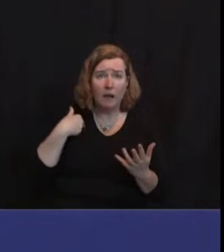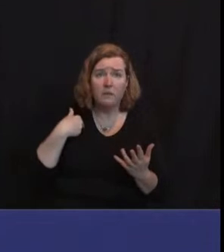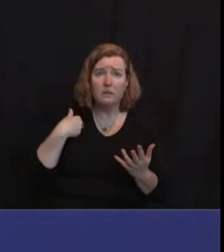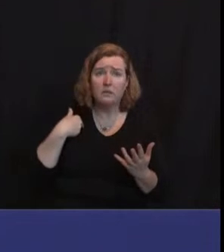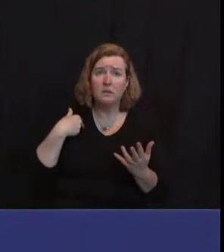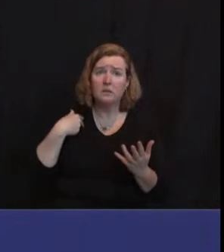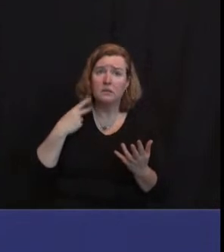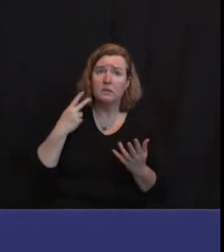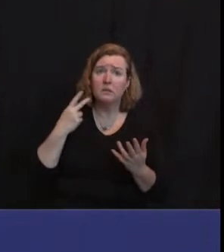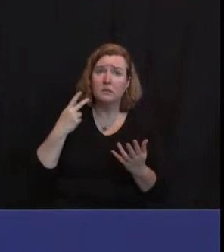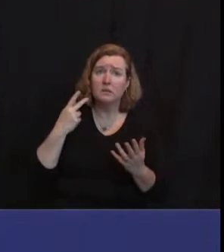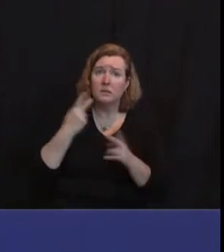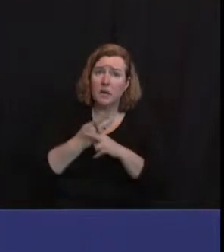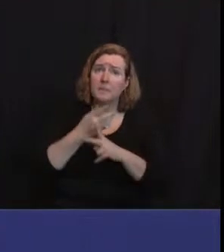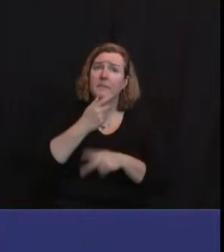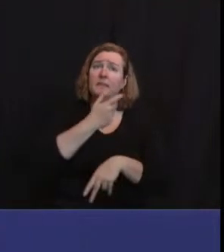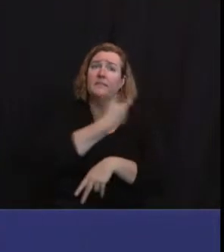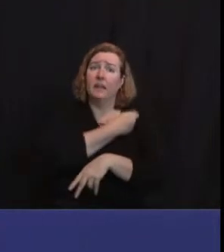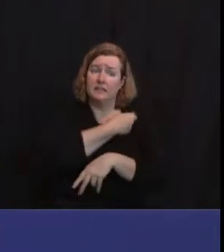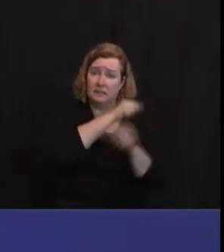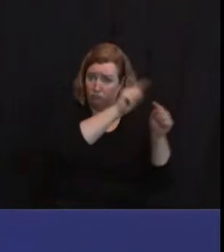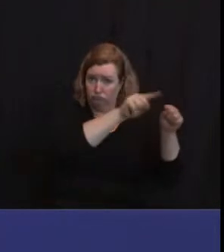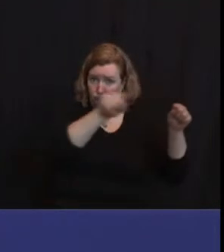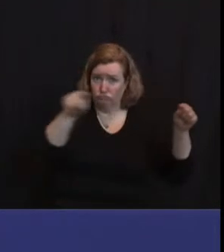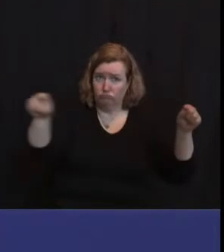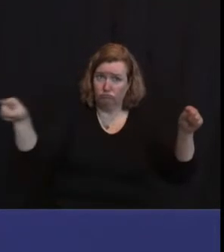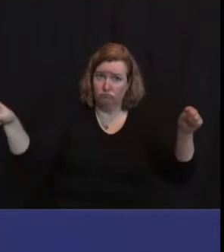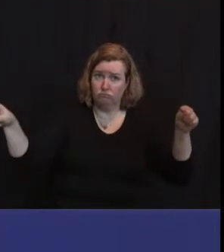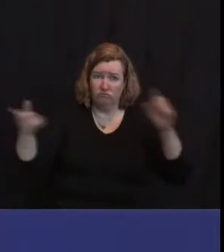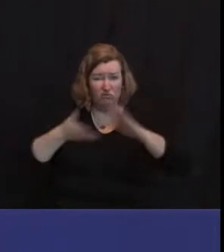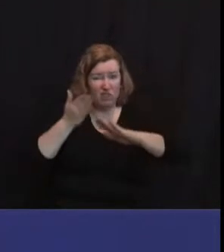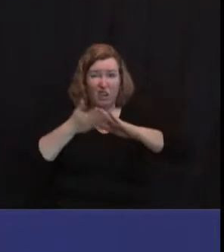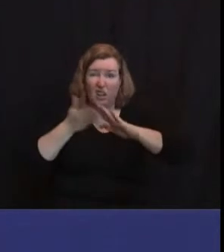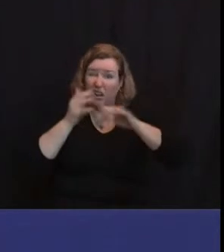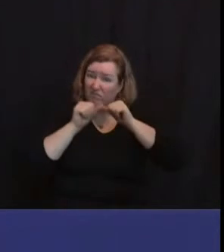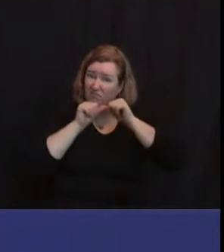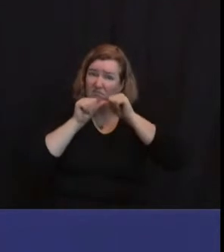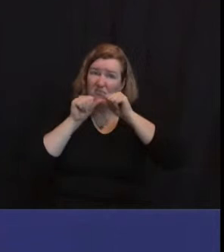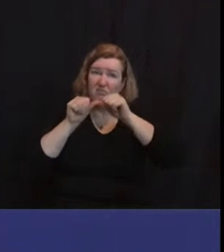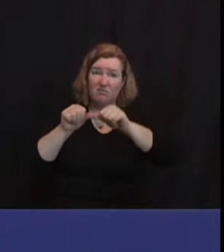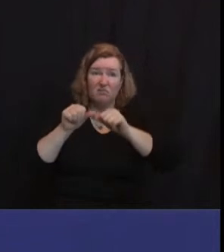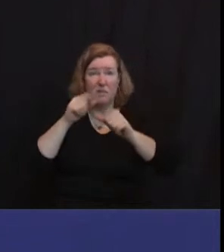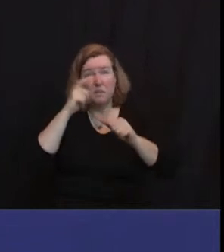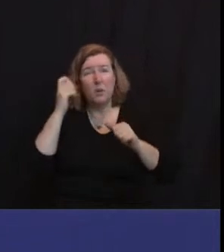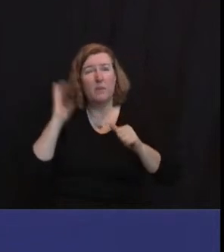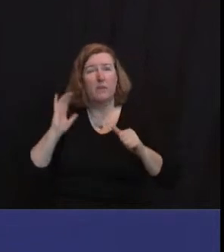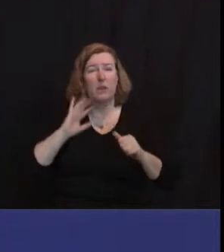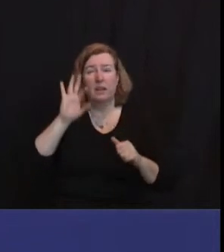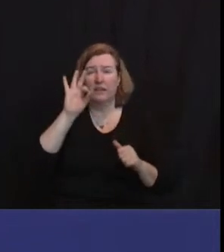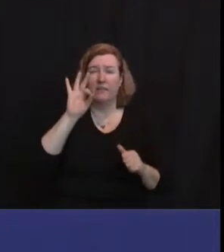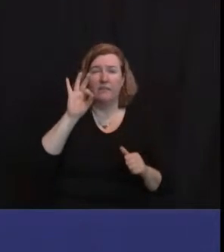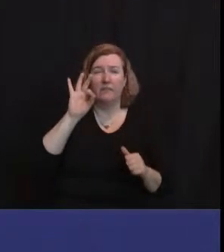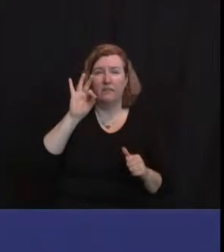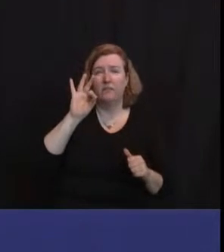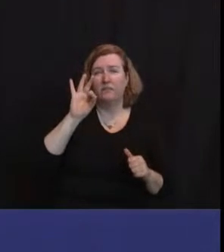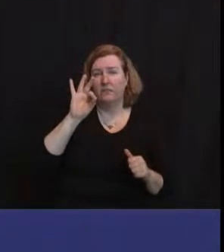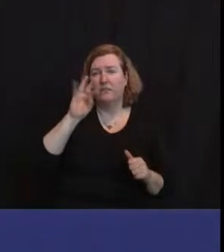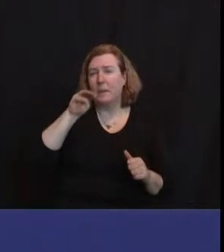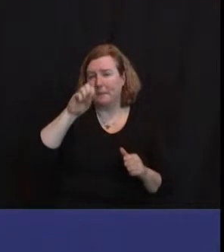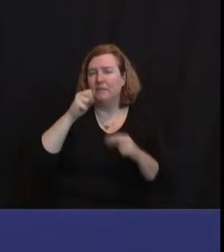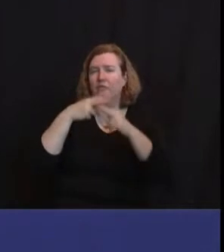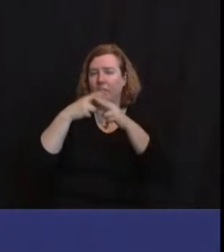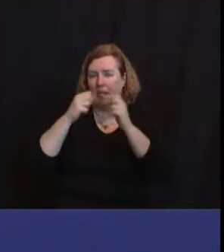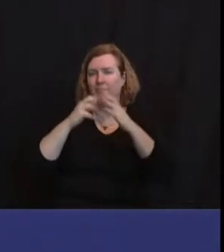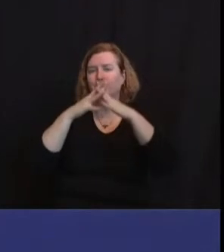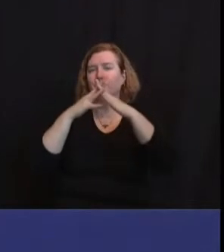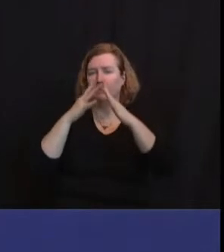networks basically in place. It reminded me of the field medical station conversations we had. And I said we have no choice but to keep